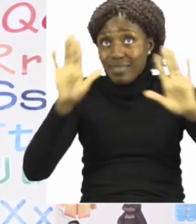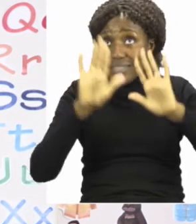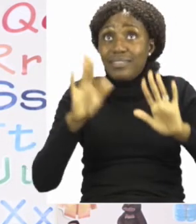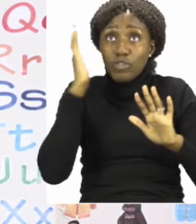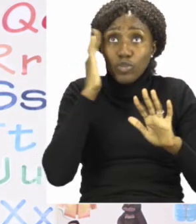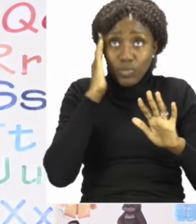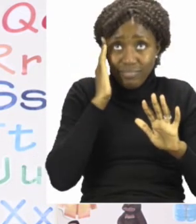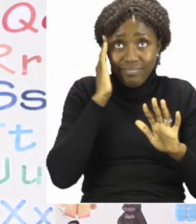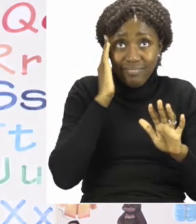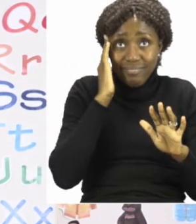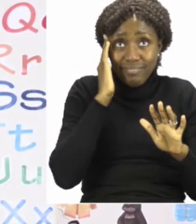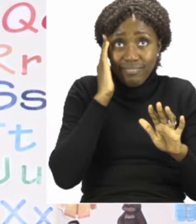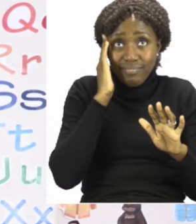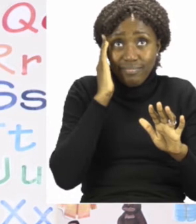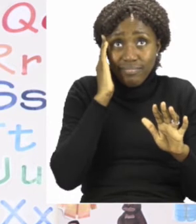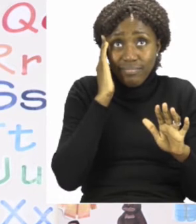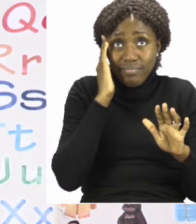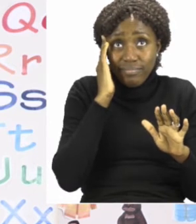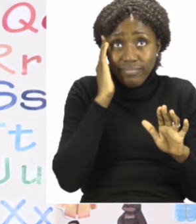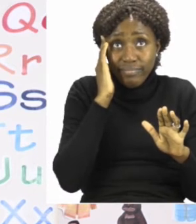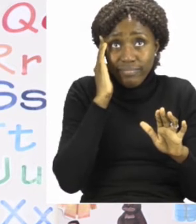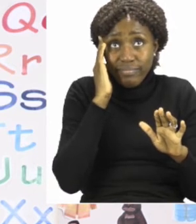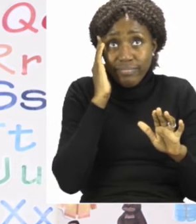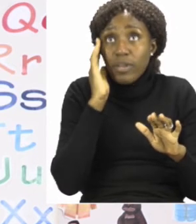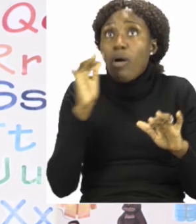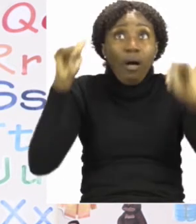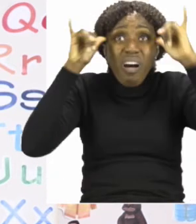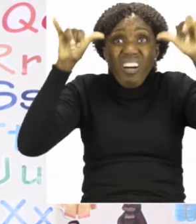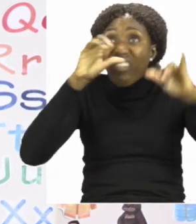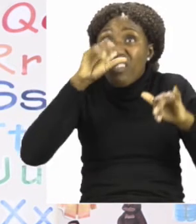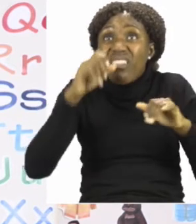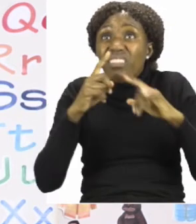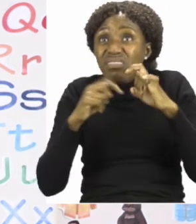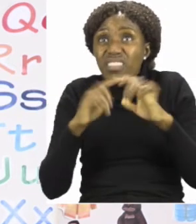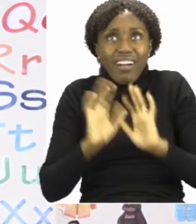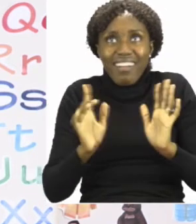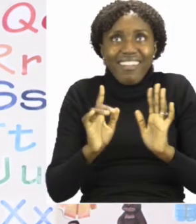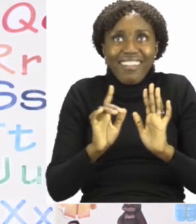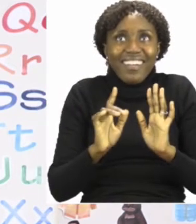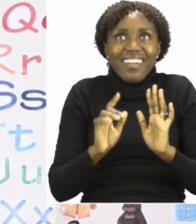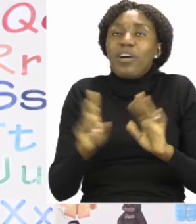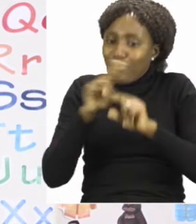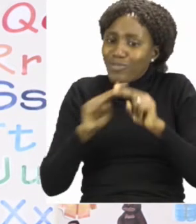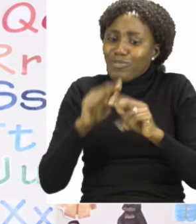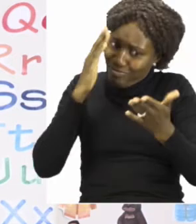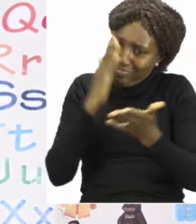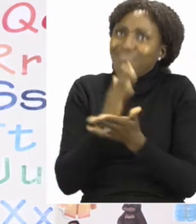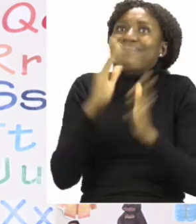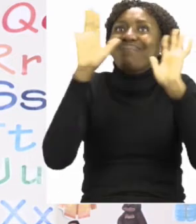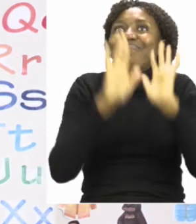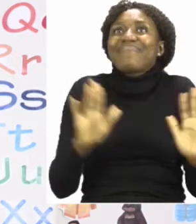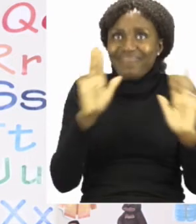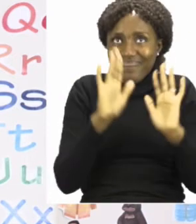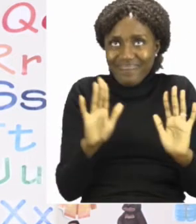already. So I've never seen a pink cow. So try hard to use colors you know exist